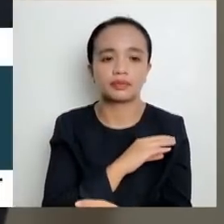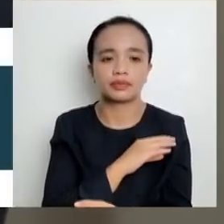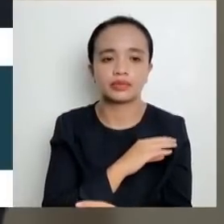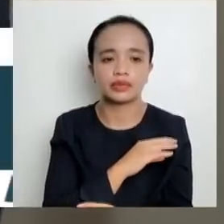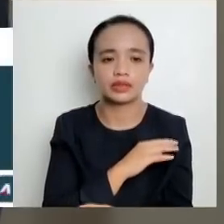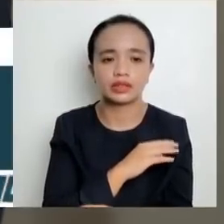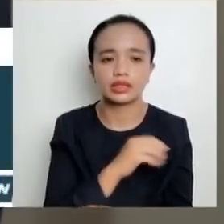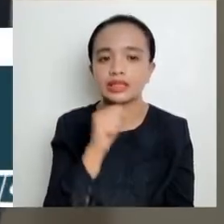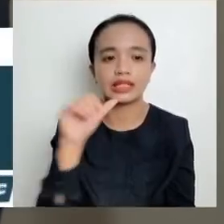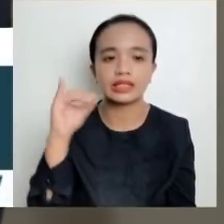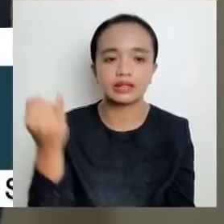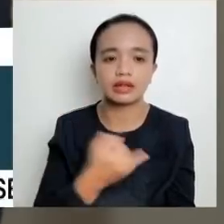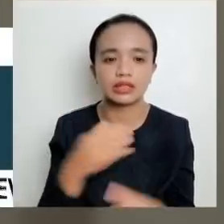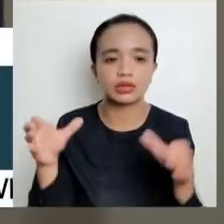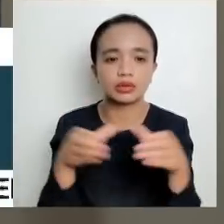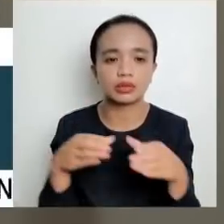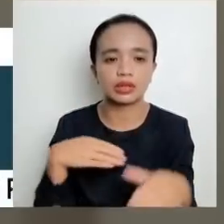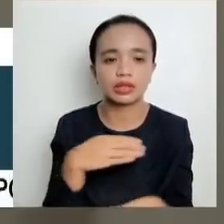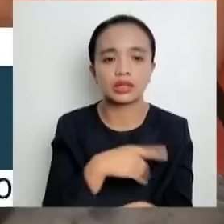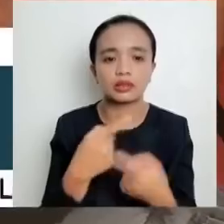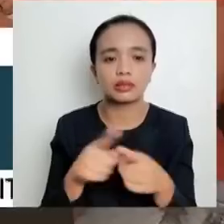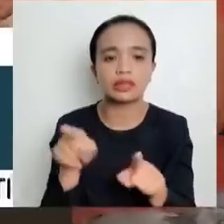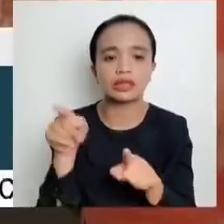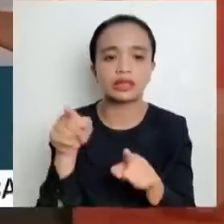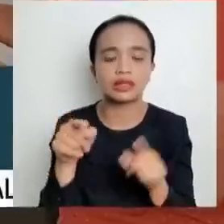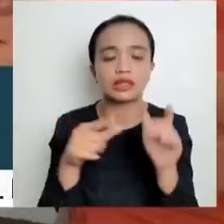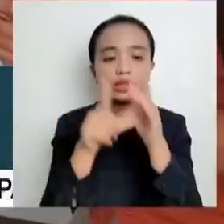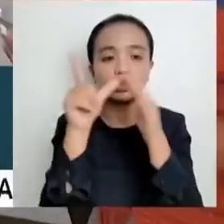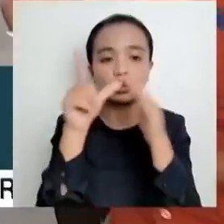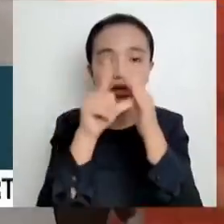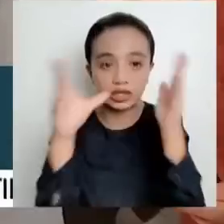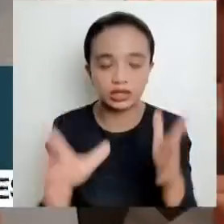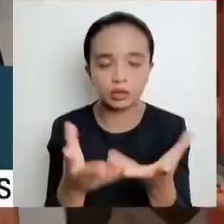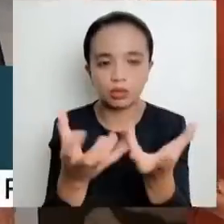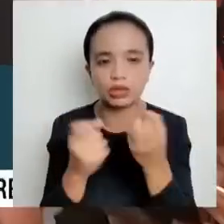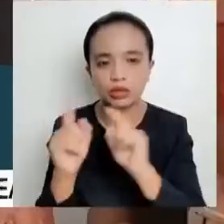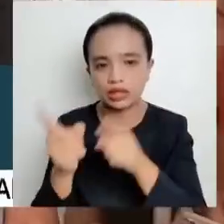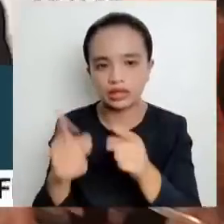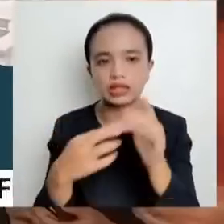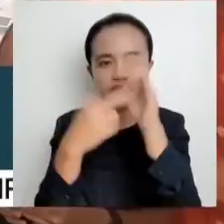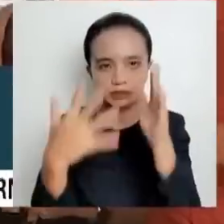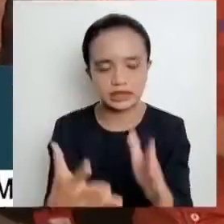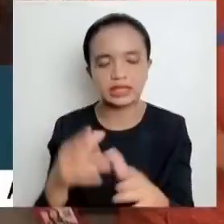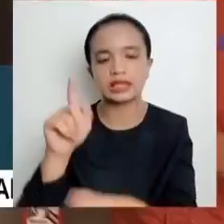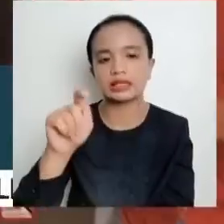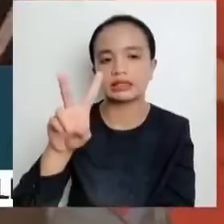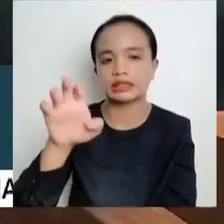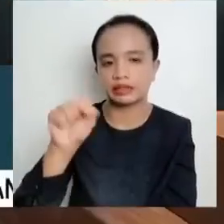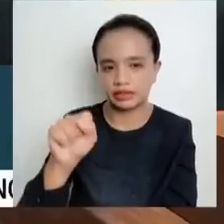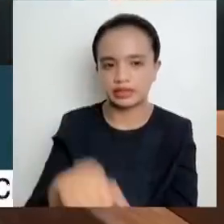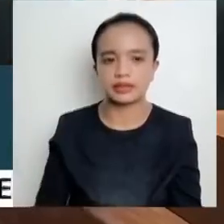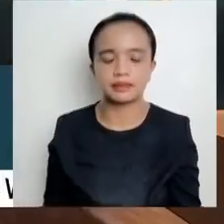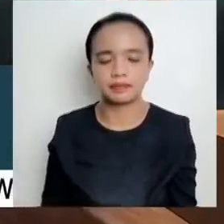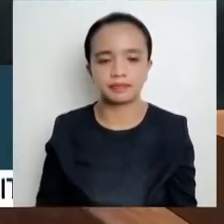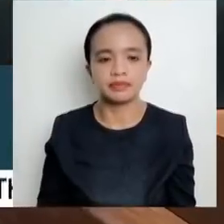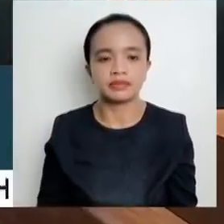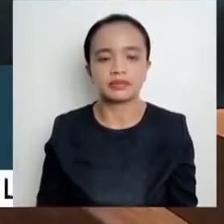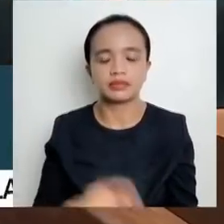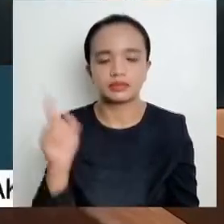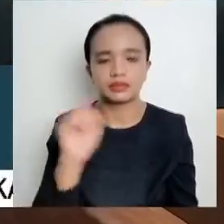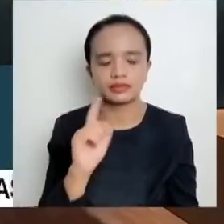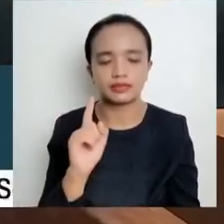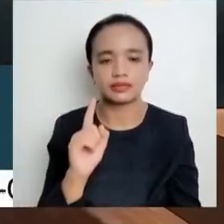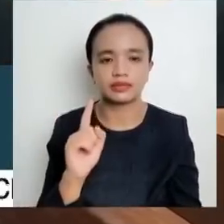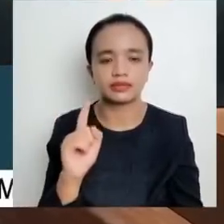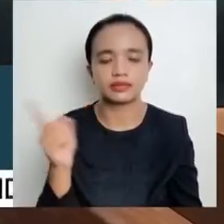on behalf of Congressman Arnulfo Tevez. The panel plans to submit its recommendation to the whole House before it adjourns the first regular